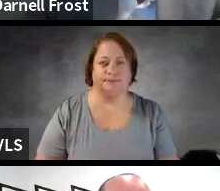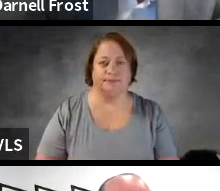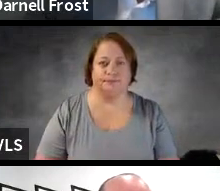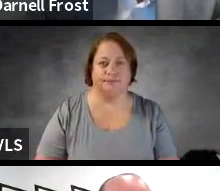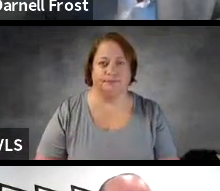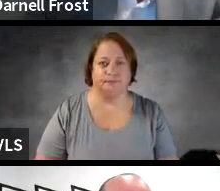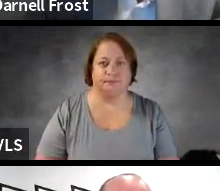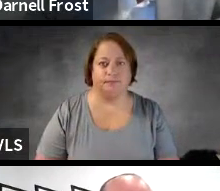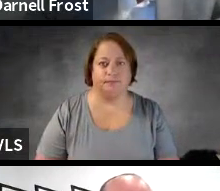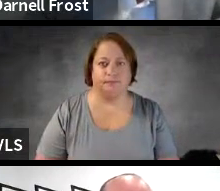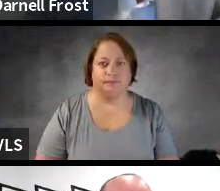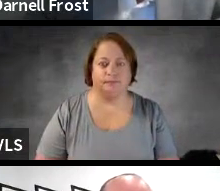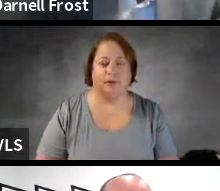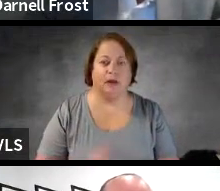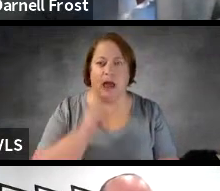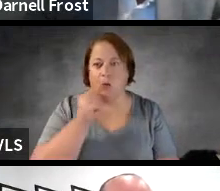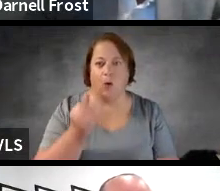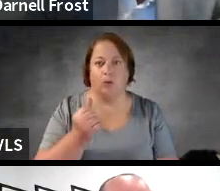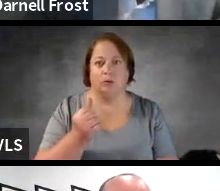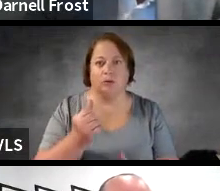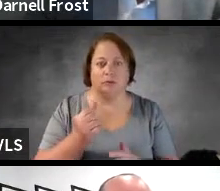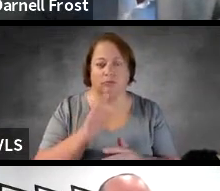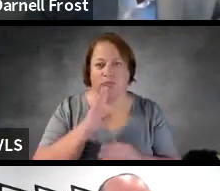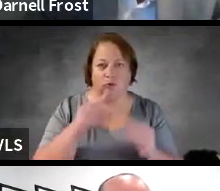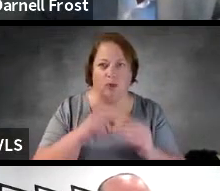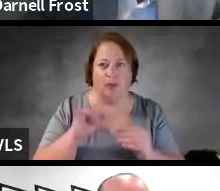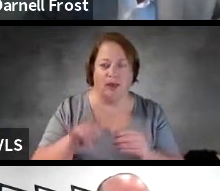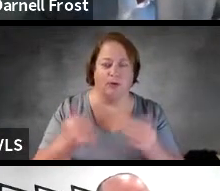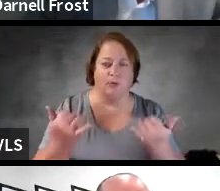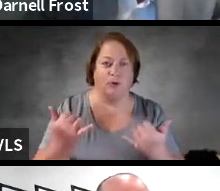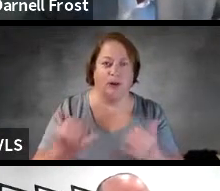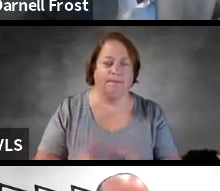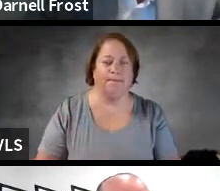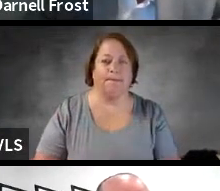I won't get into the teacher salaries here today.